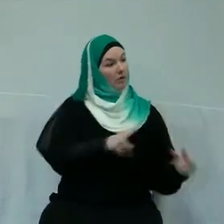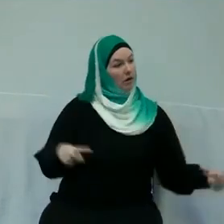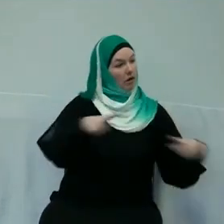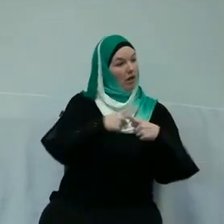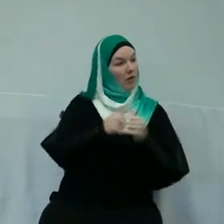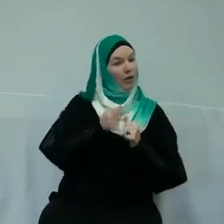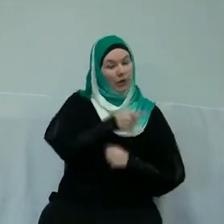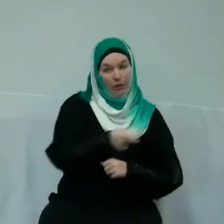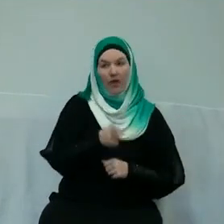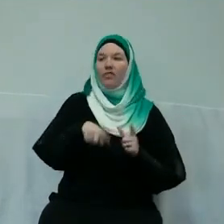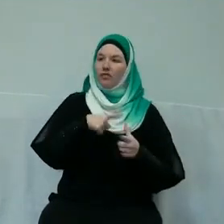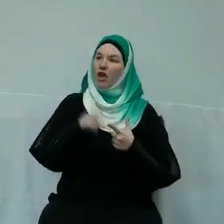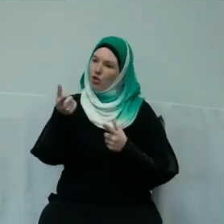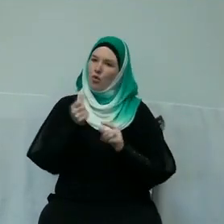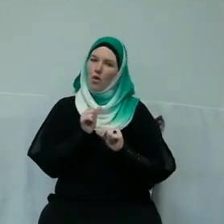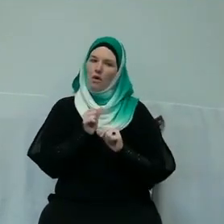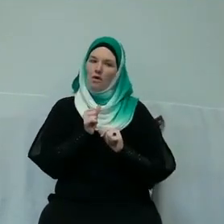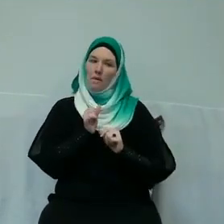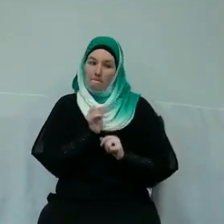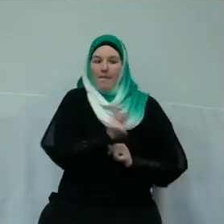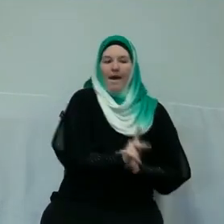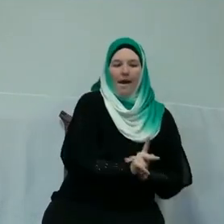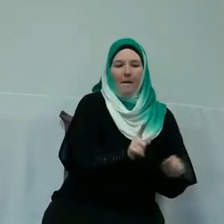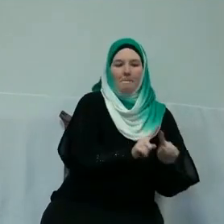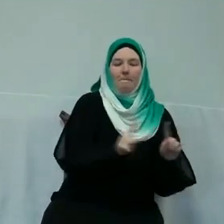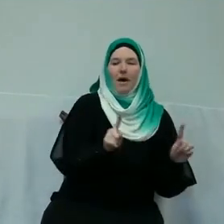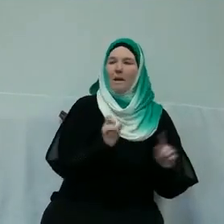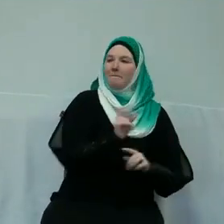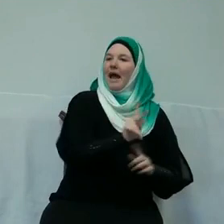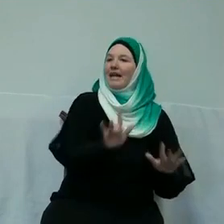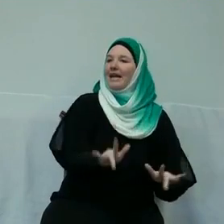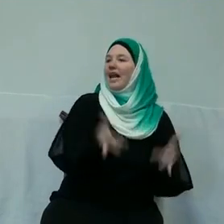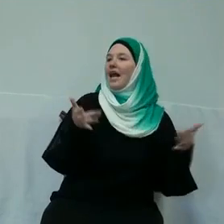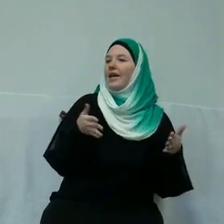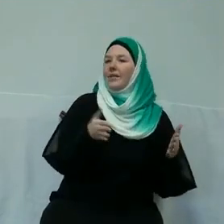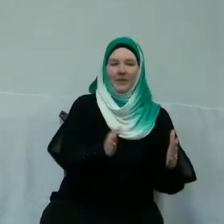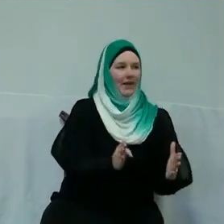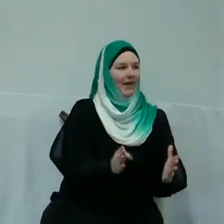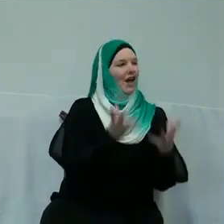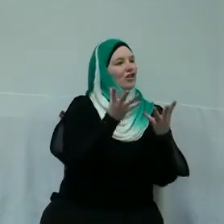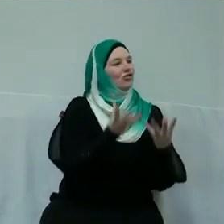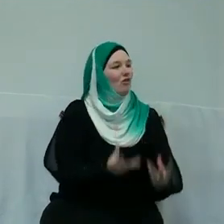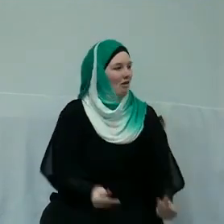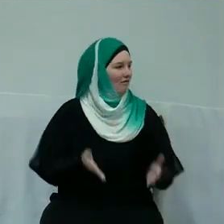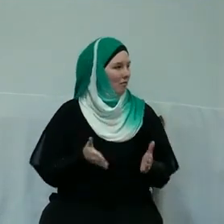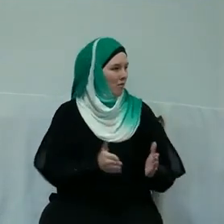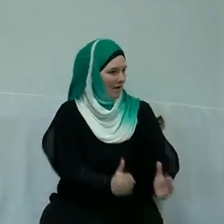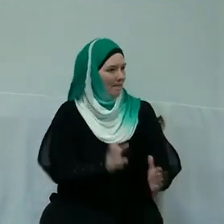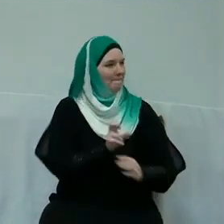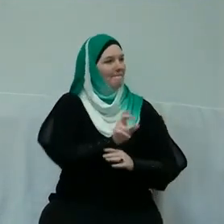you used before. So our relationships require necessarily that we at